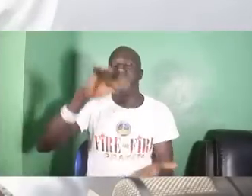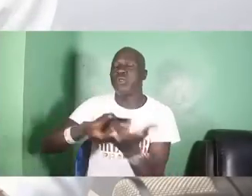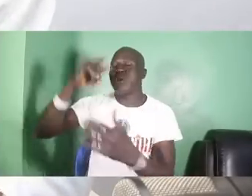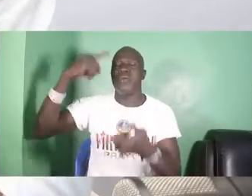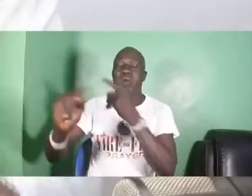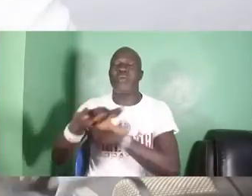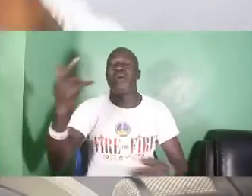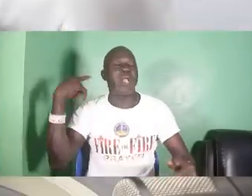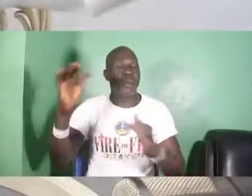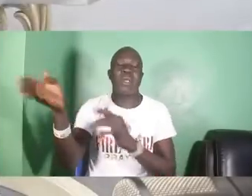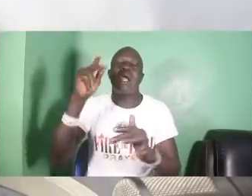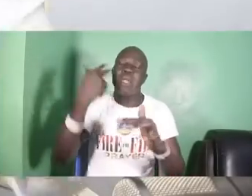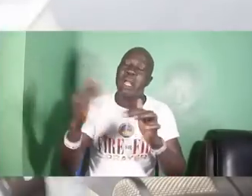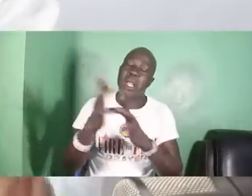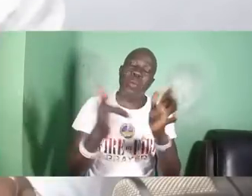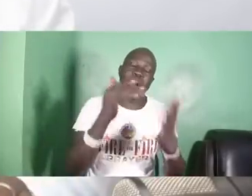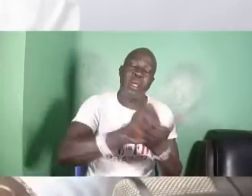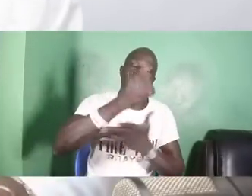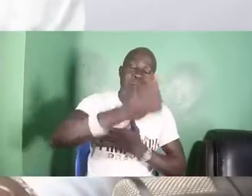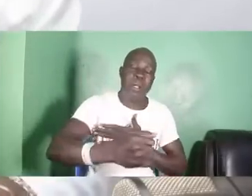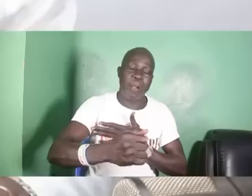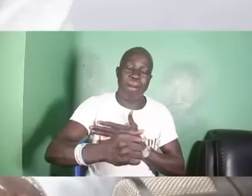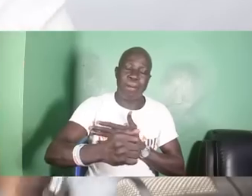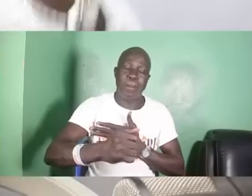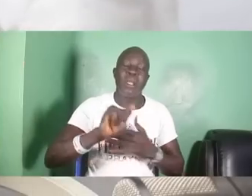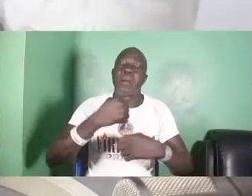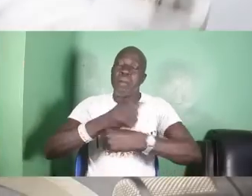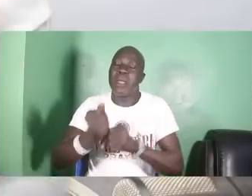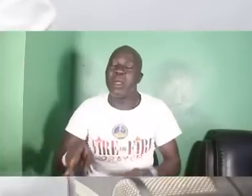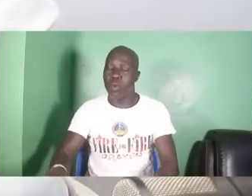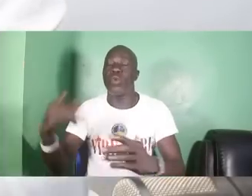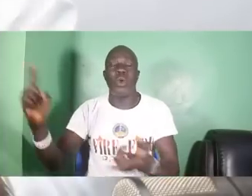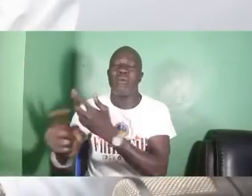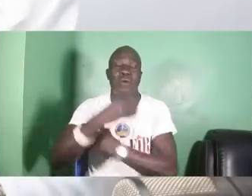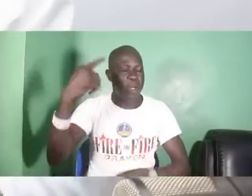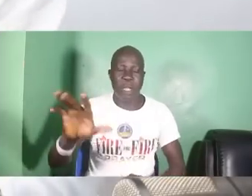amen make a word of joy for them in the name of Jesus and now na for one